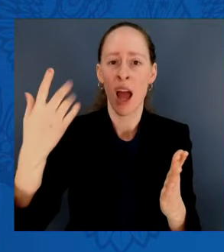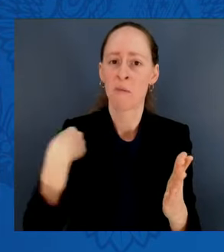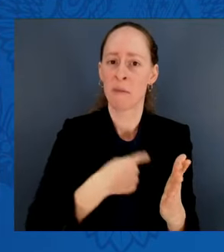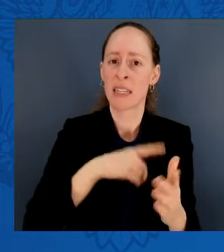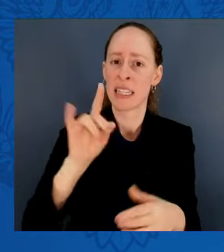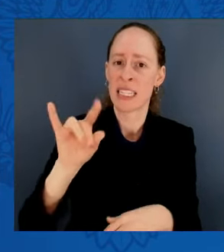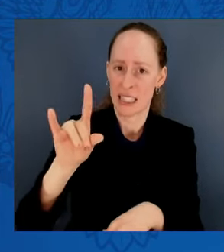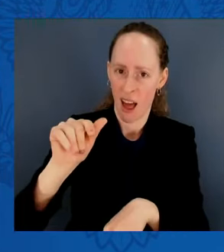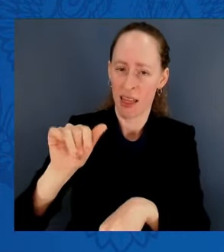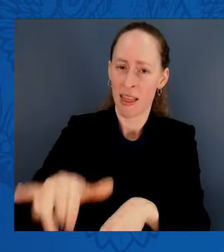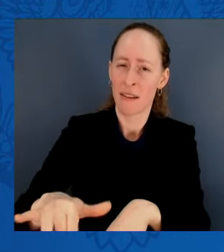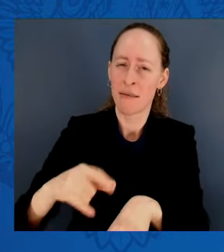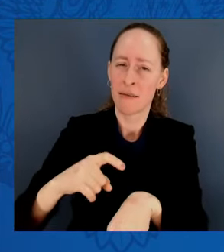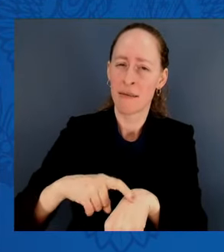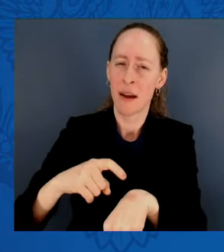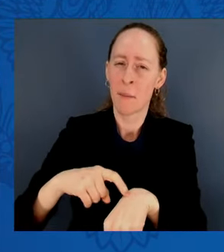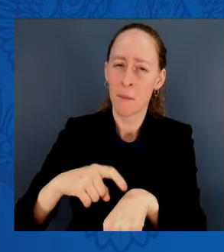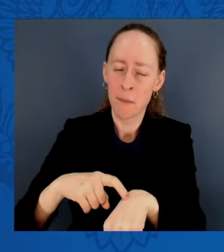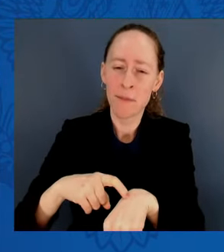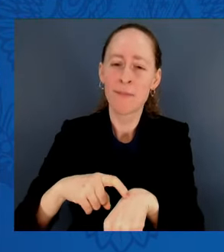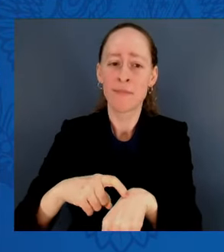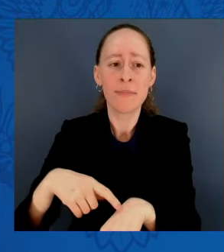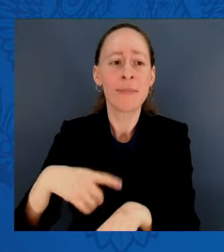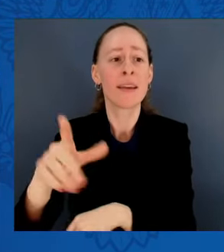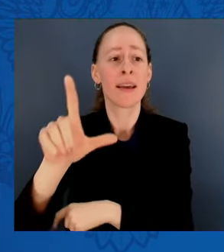worker from Birmingham, Alabama.